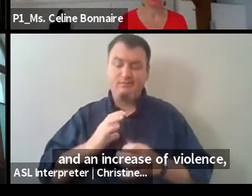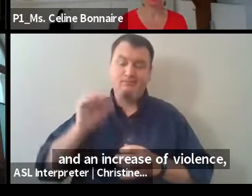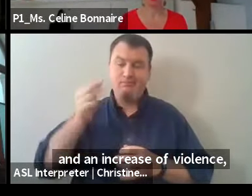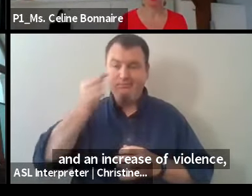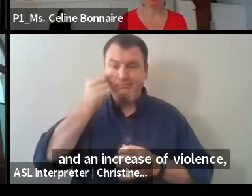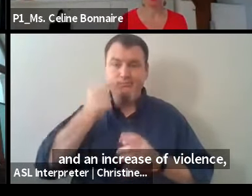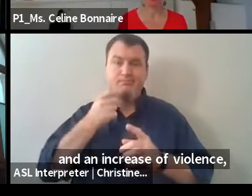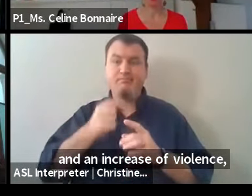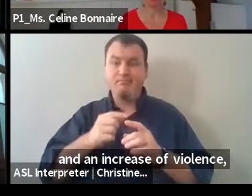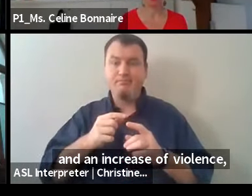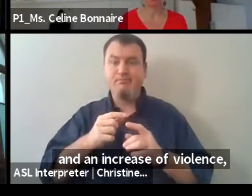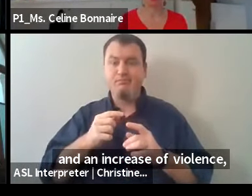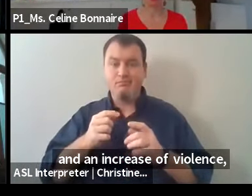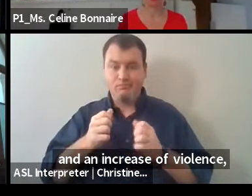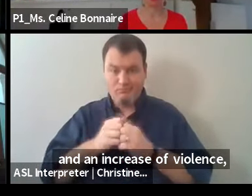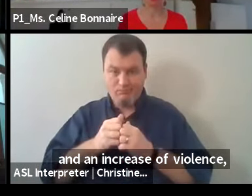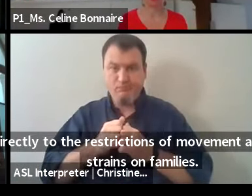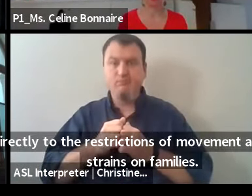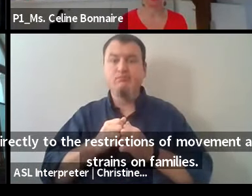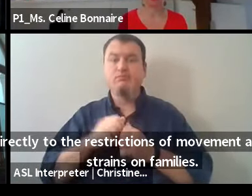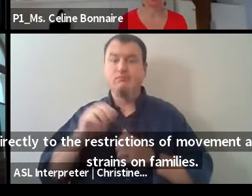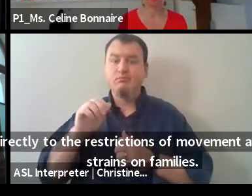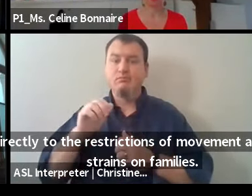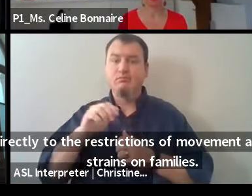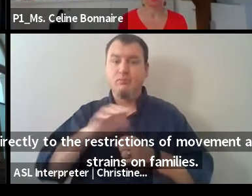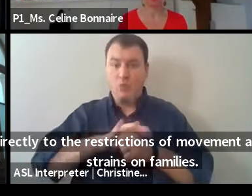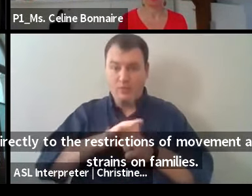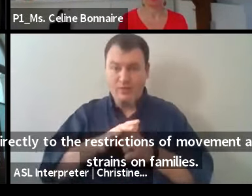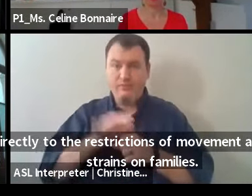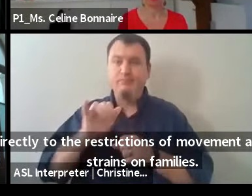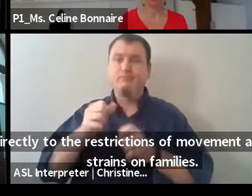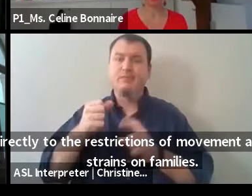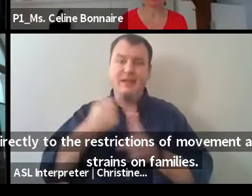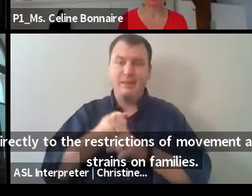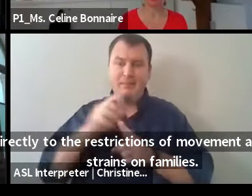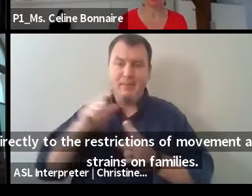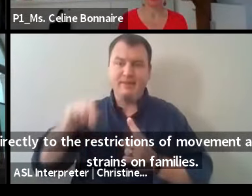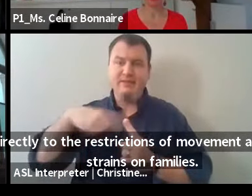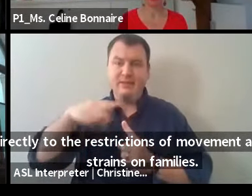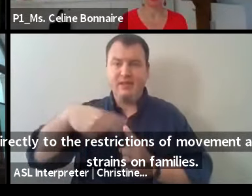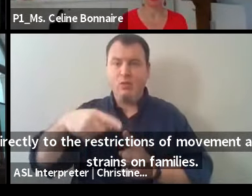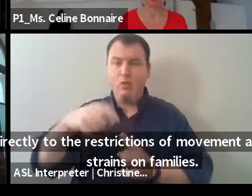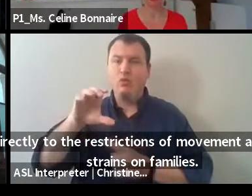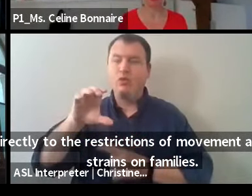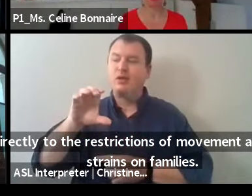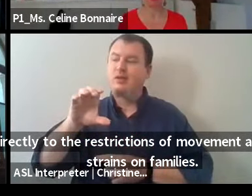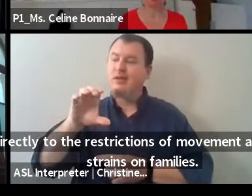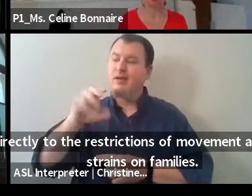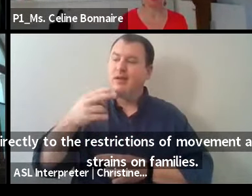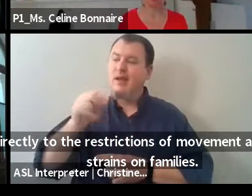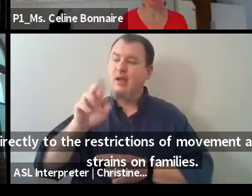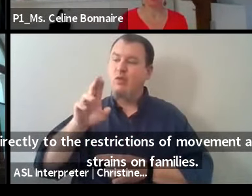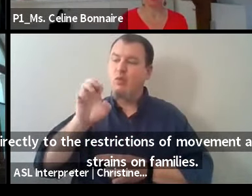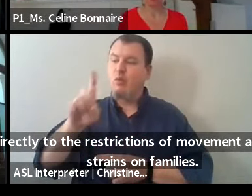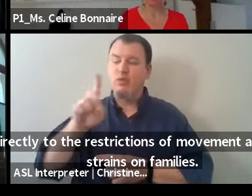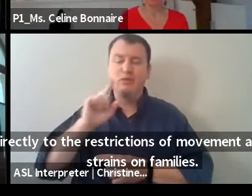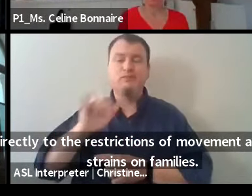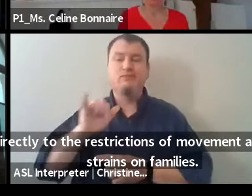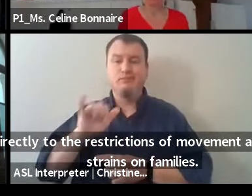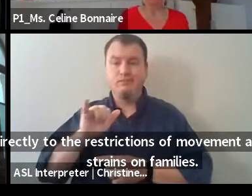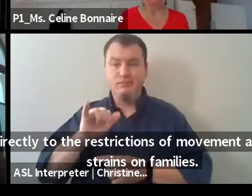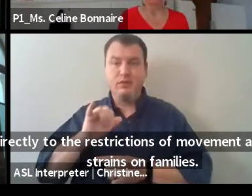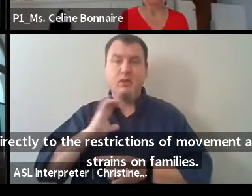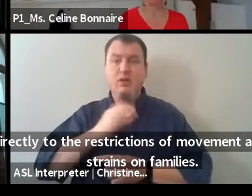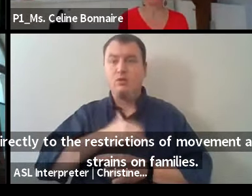around the same time in April of this year, we were also hit by a tropical cyclone, Harold. To ensure access to quality response for all women